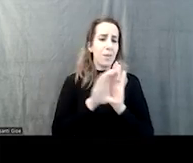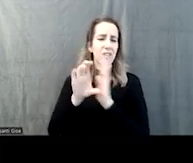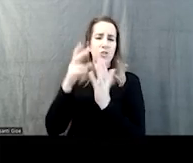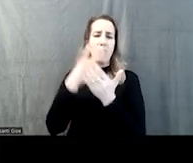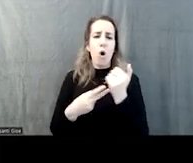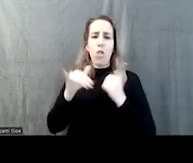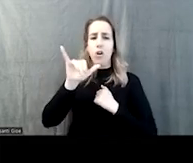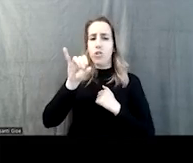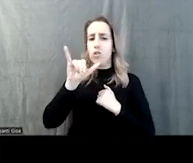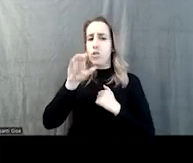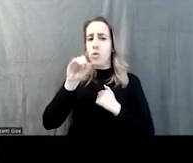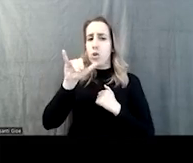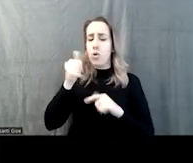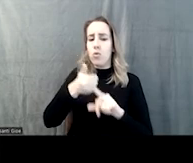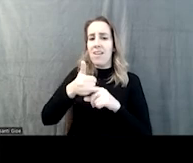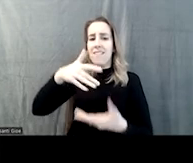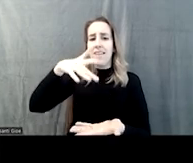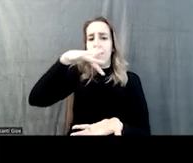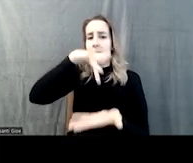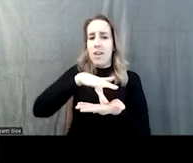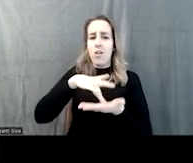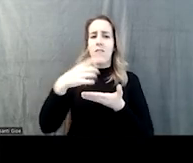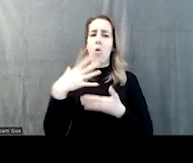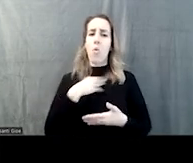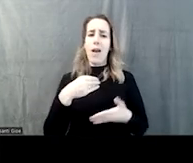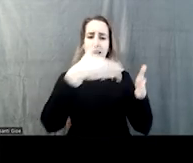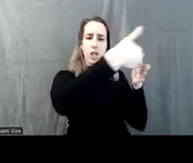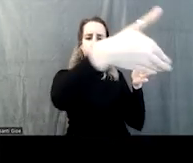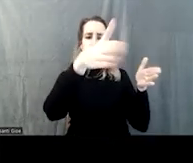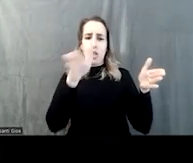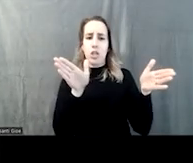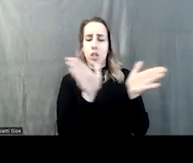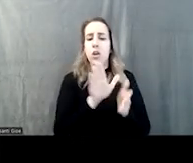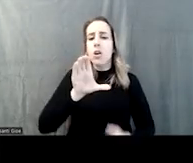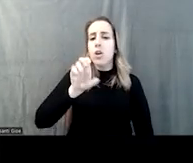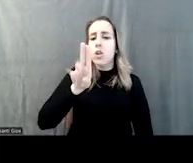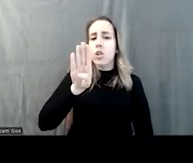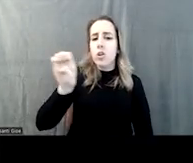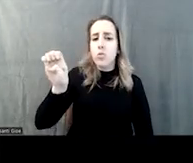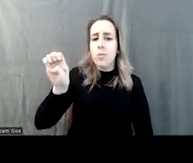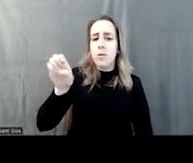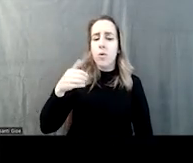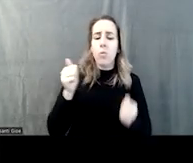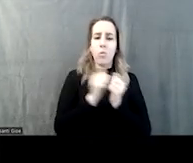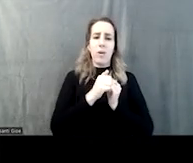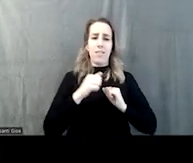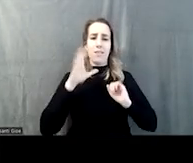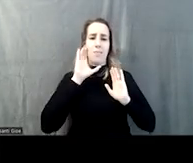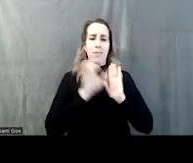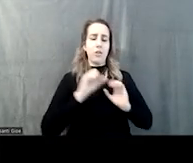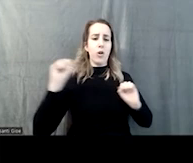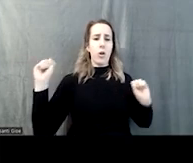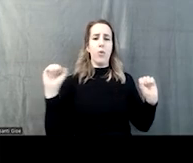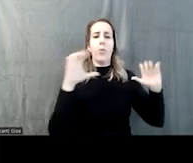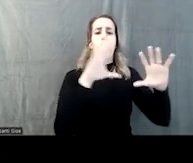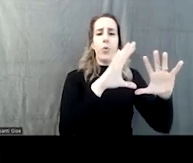cube that has been projected on. And so in the first image on the left, she's mid-movement, and there are kind of these